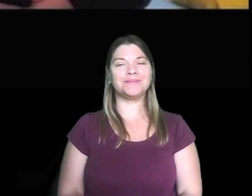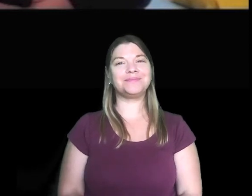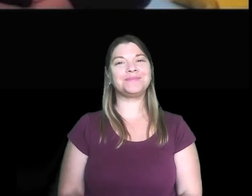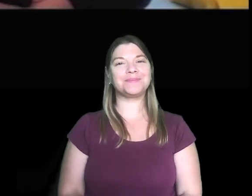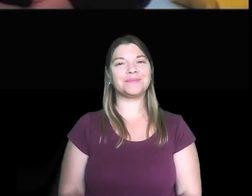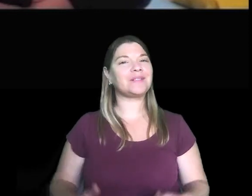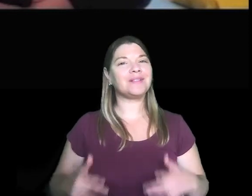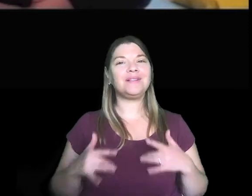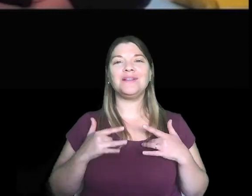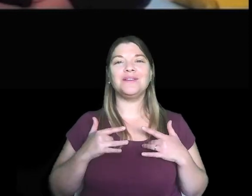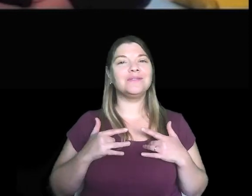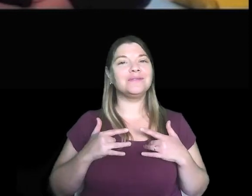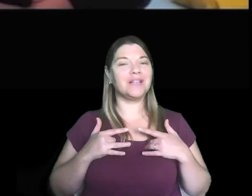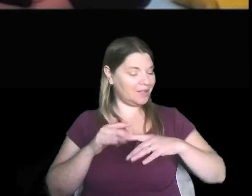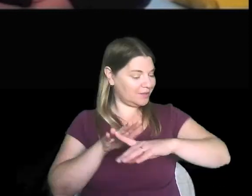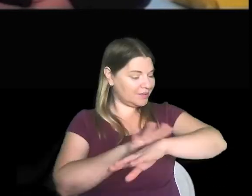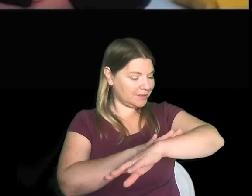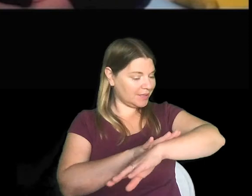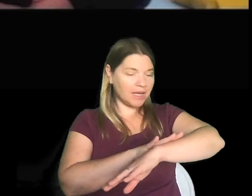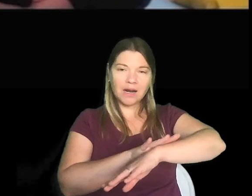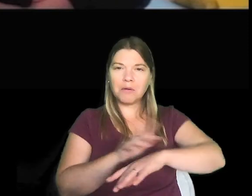How does this feel on your skin?